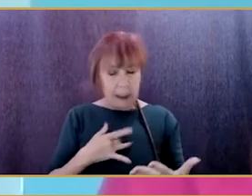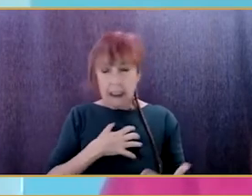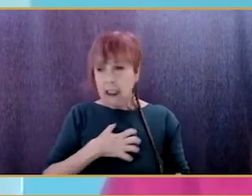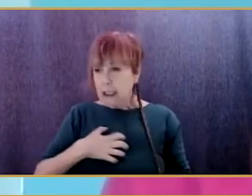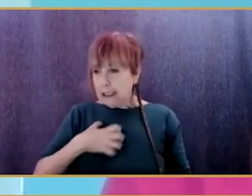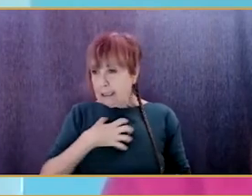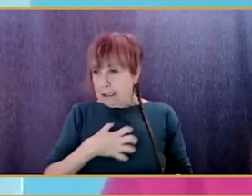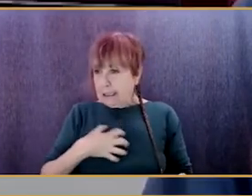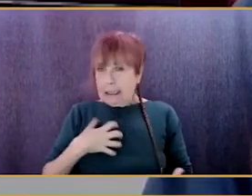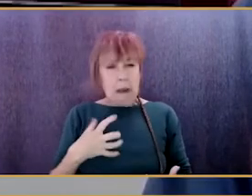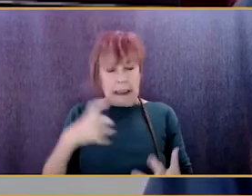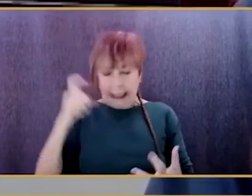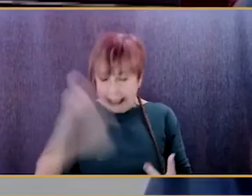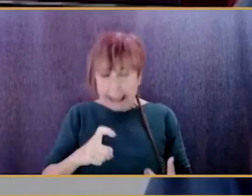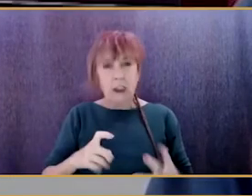therefore this need to act